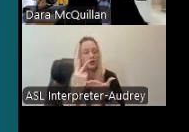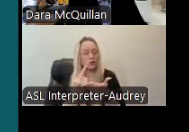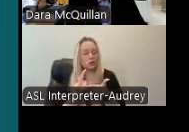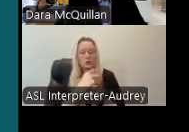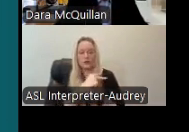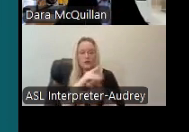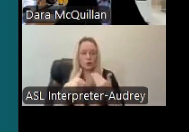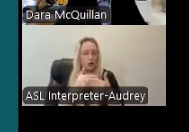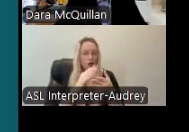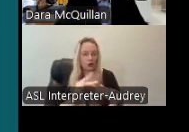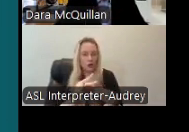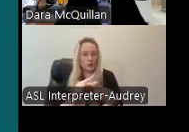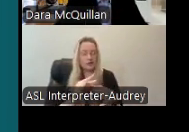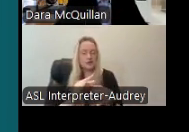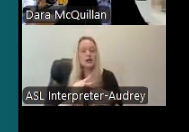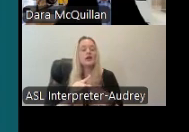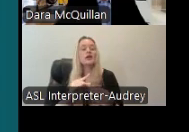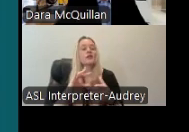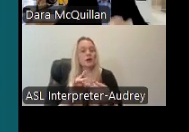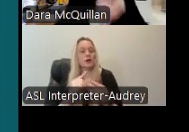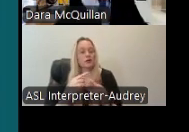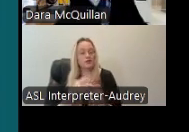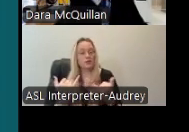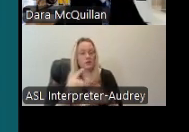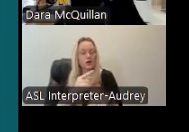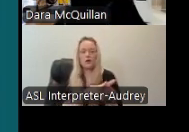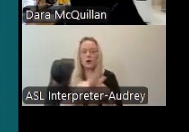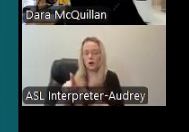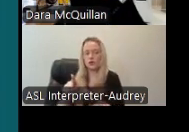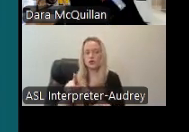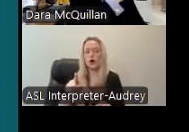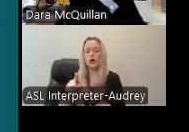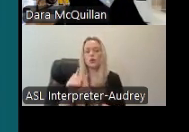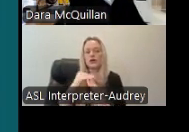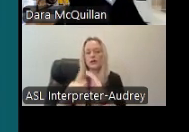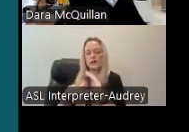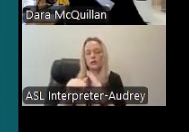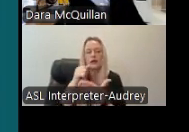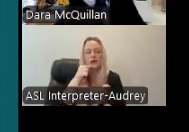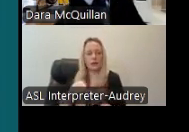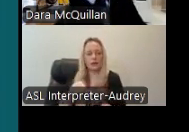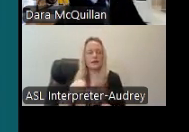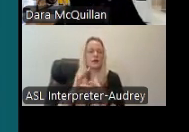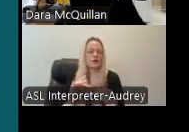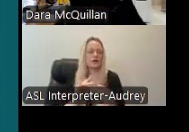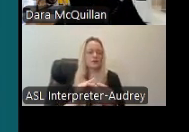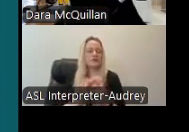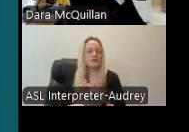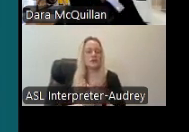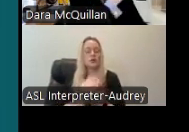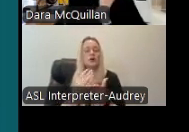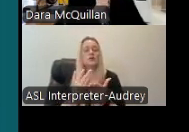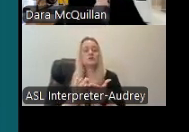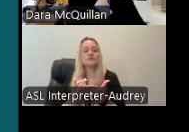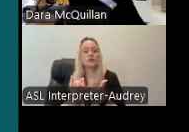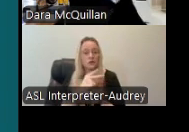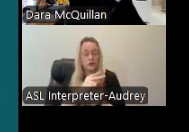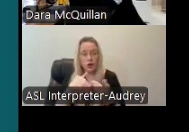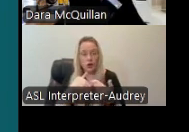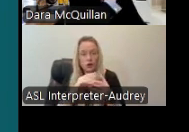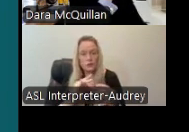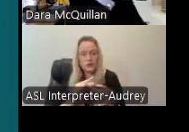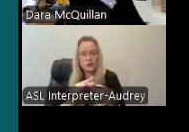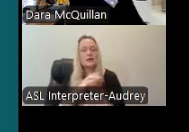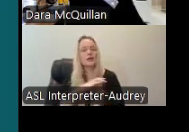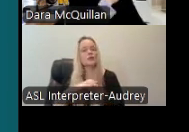today, as well as written comments that we've received. After carefully reviewing all comments, the Commission will decide what